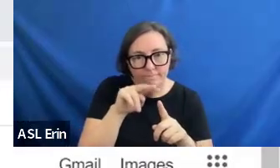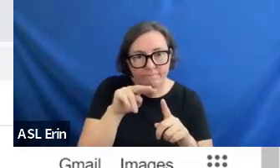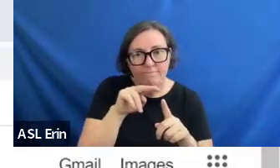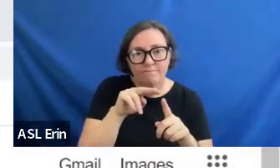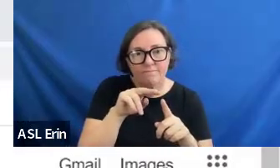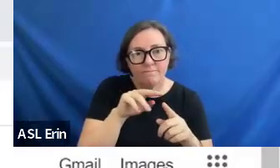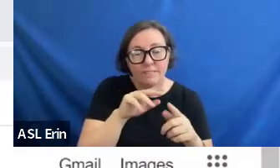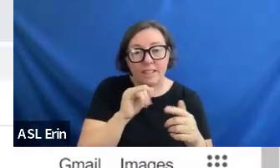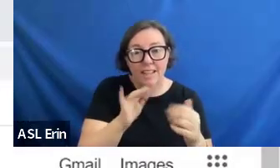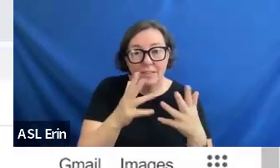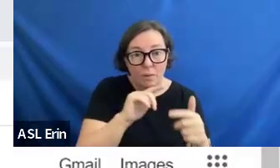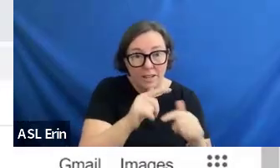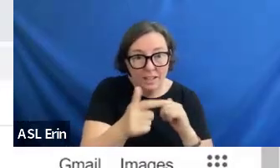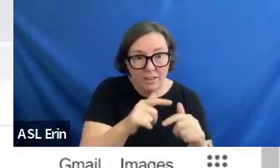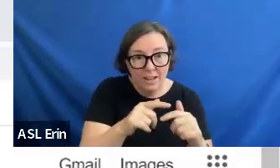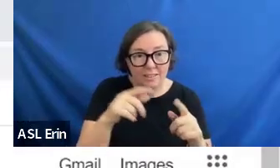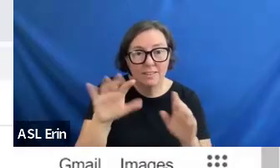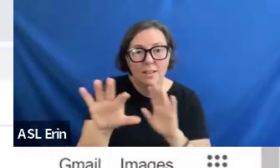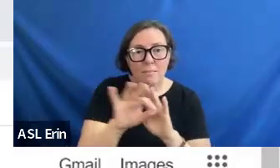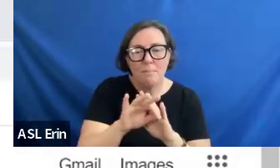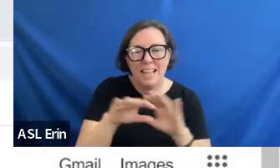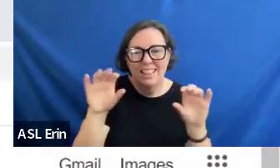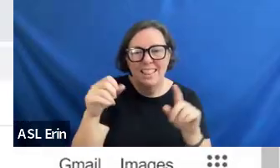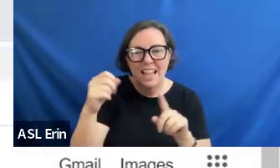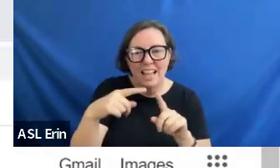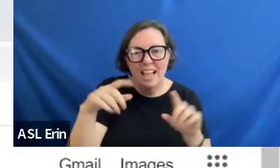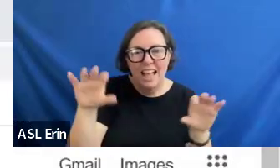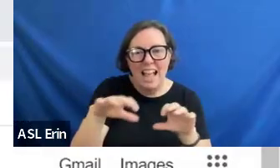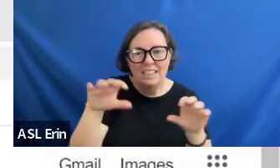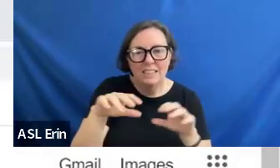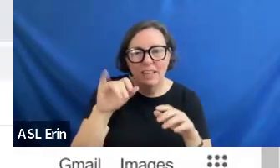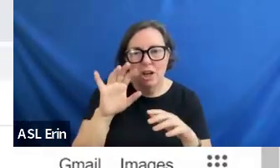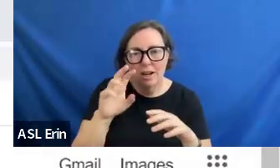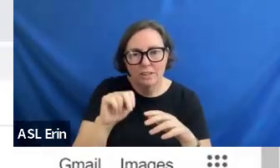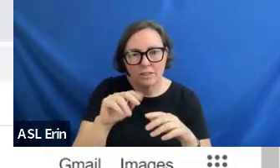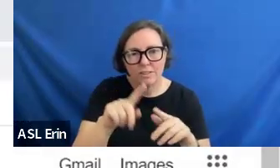But to interact, select the activator icon to bring up the interaction menu.